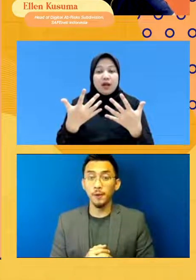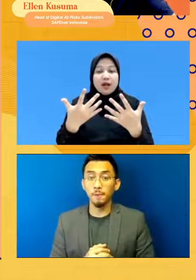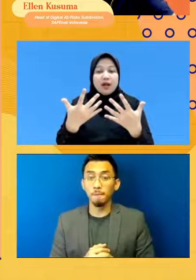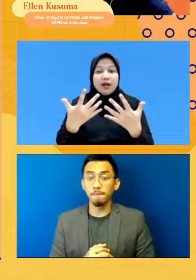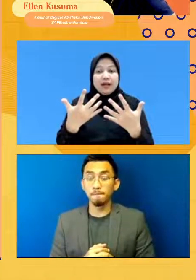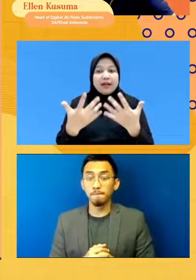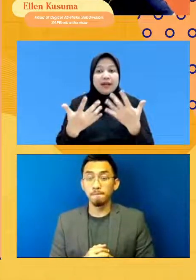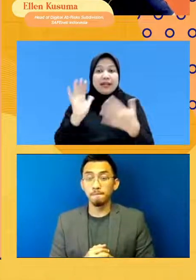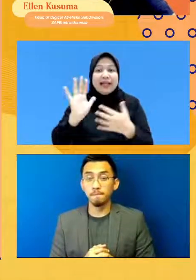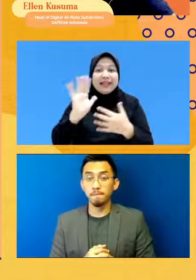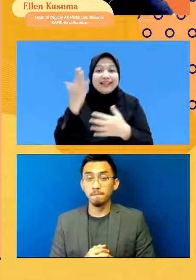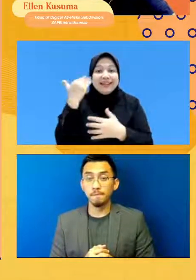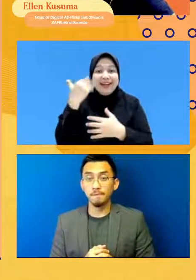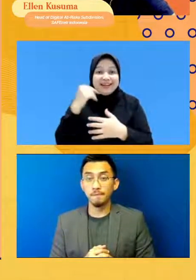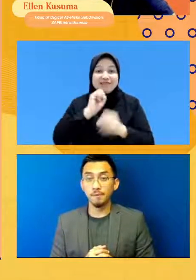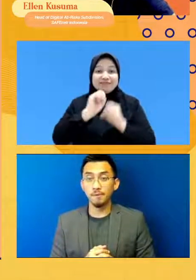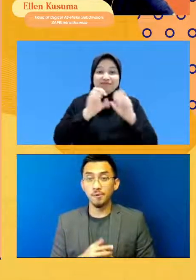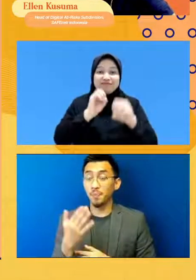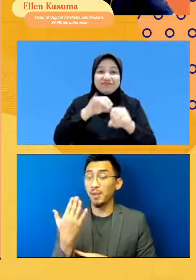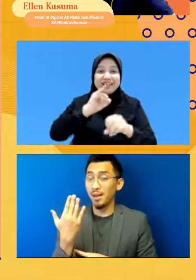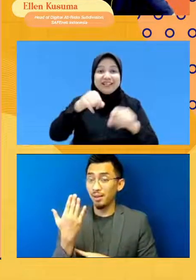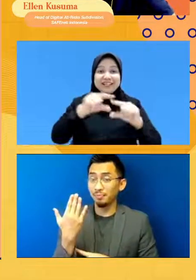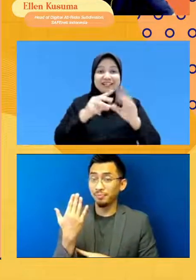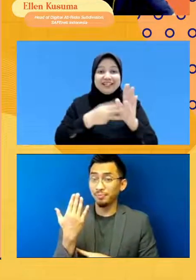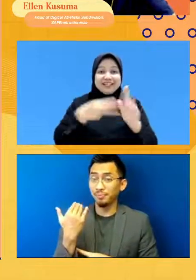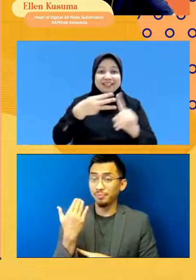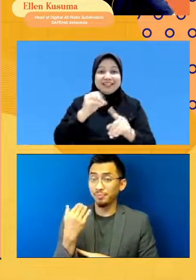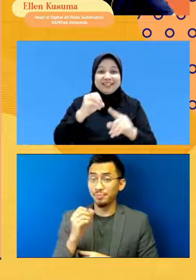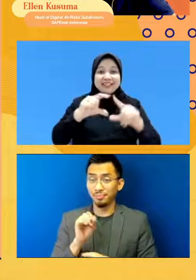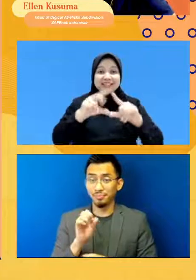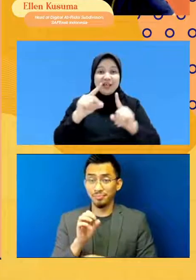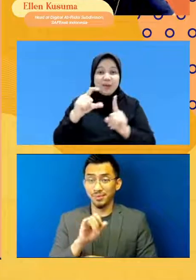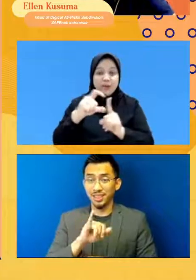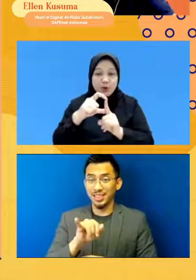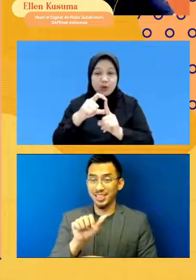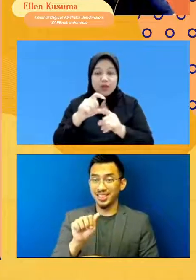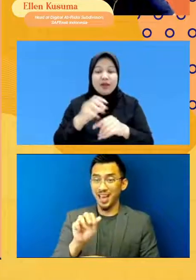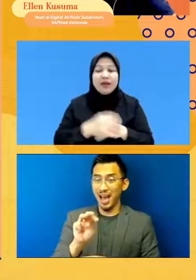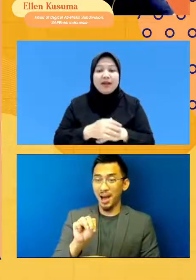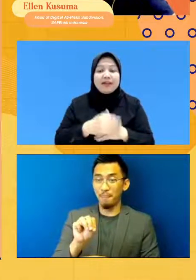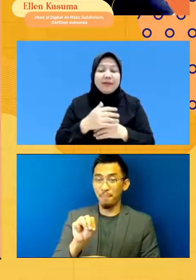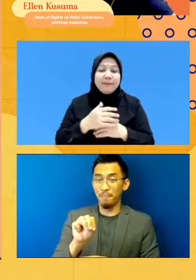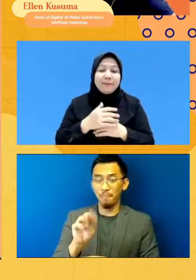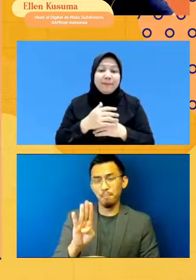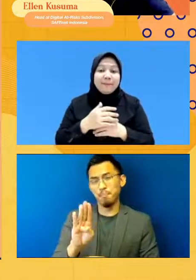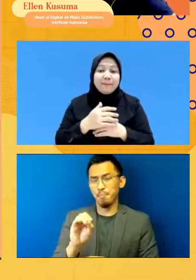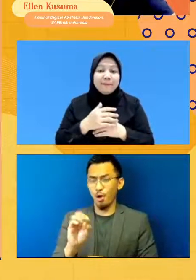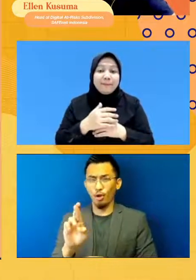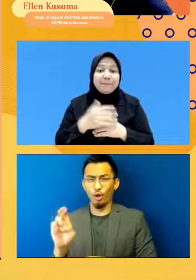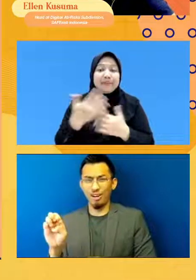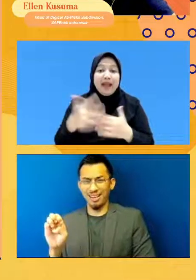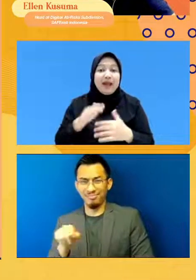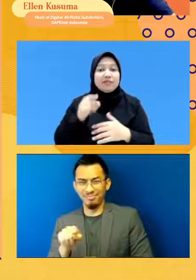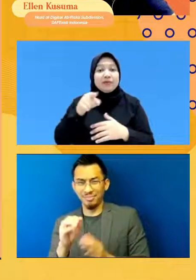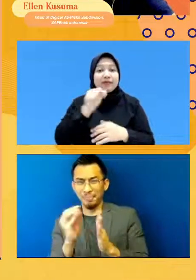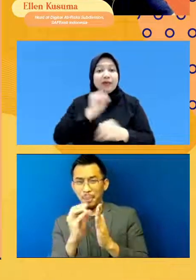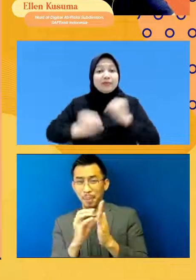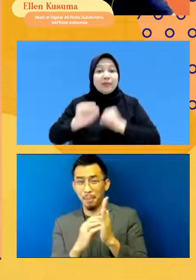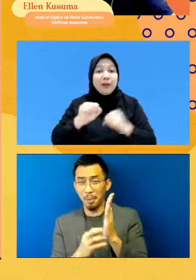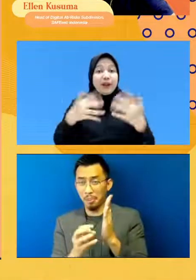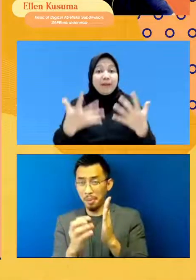is also part of threats that we might receive. And then what we can do is prevent